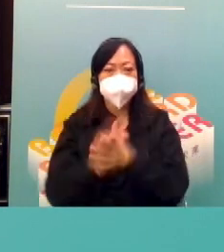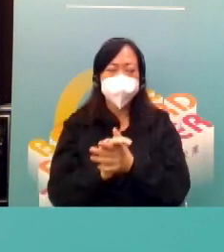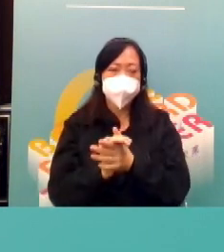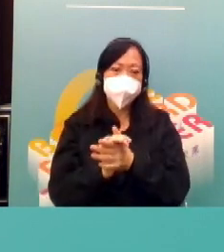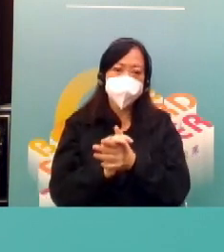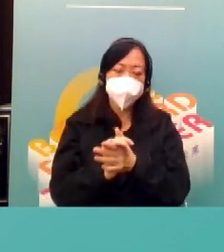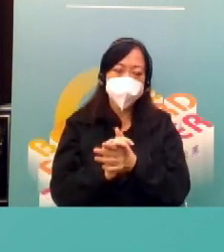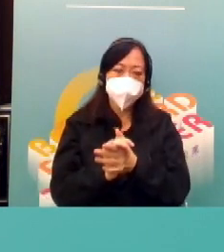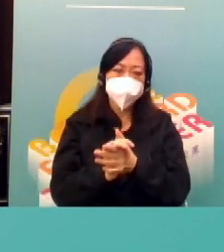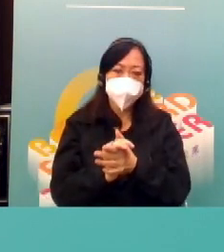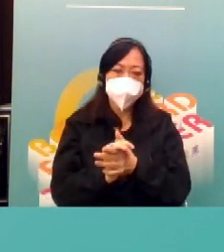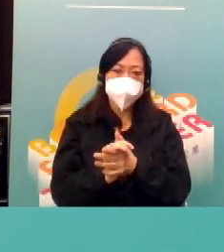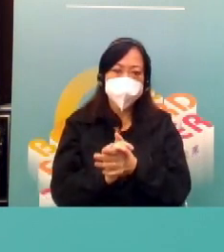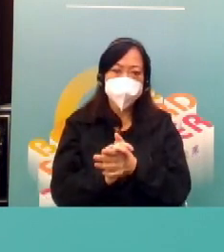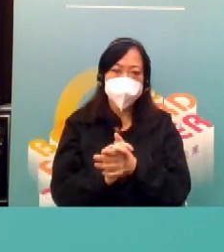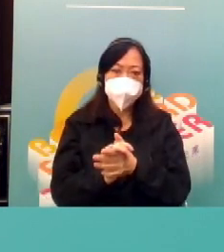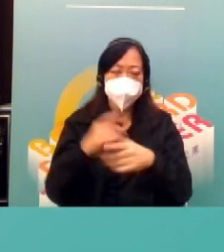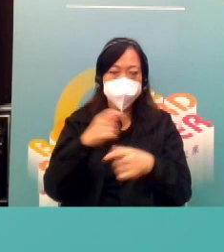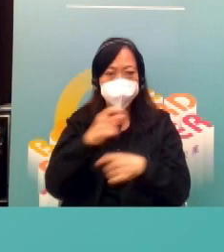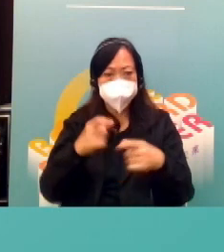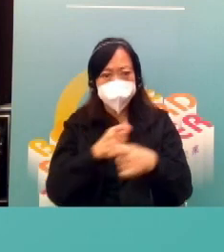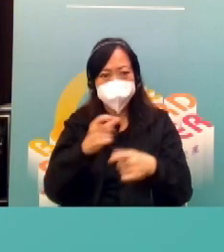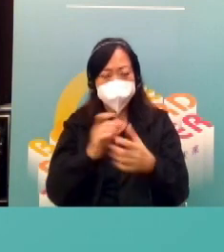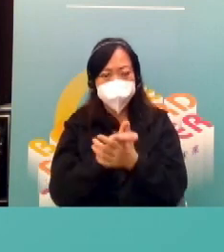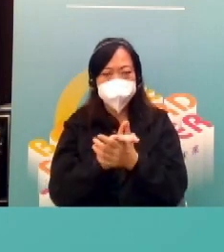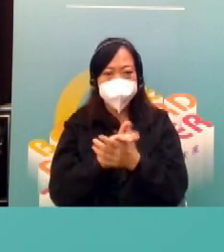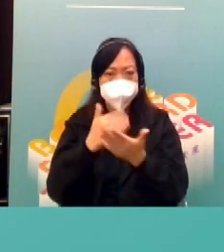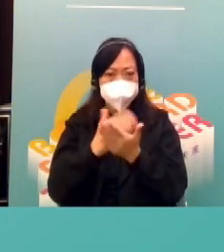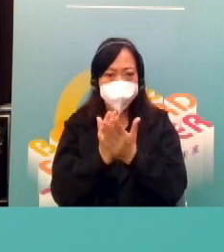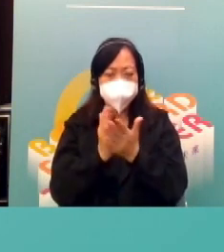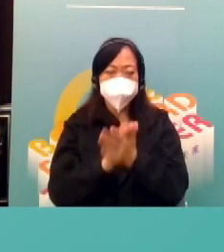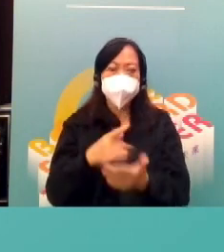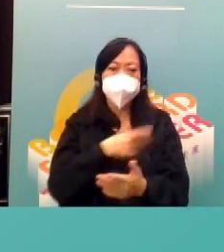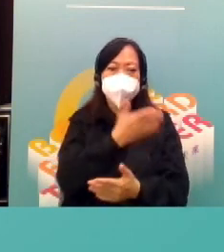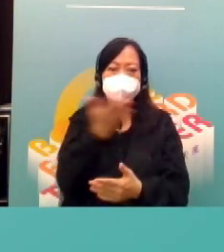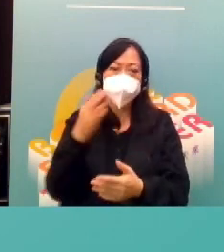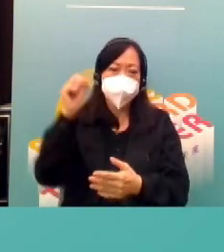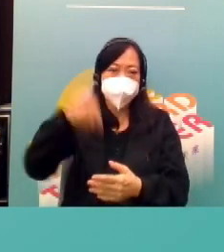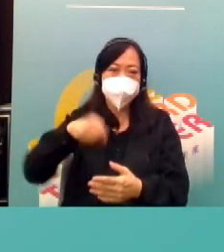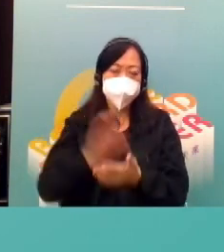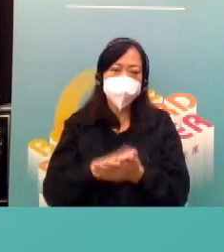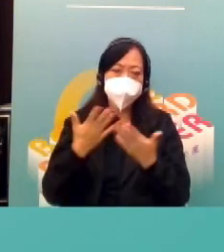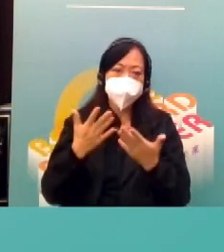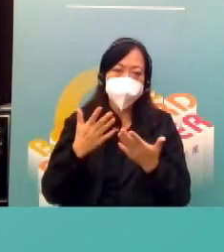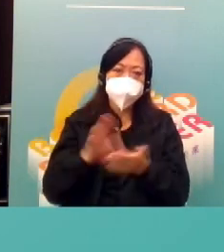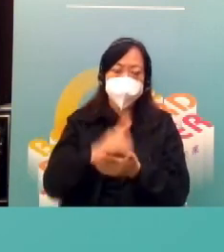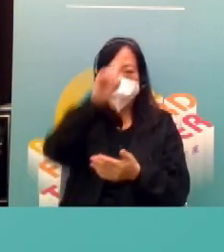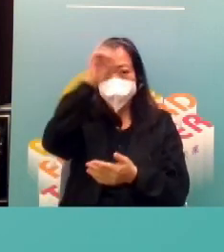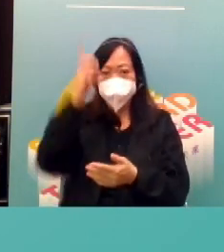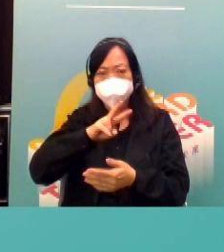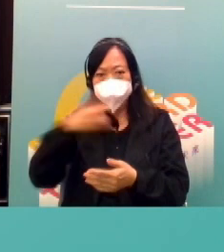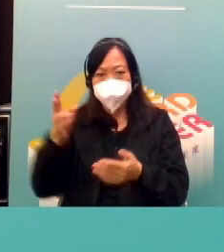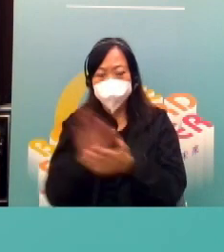instrument where they all say, yeah, we all agree solving climate change is our biggest priority. If you dig deeper into some